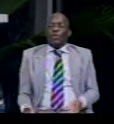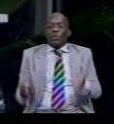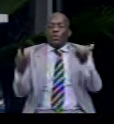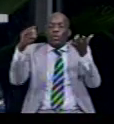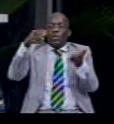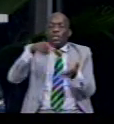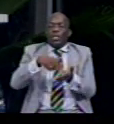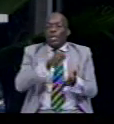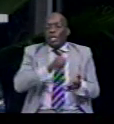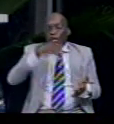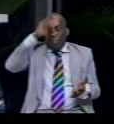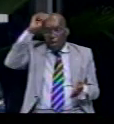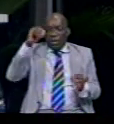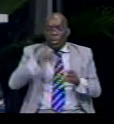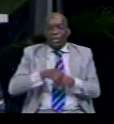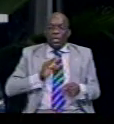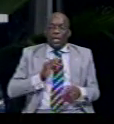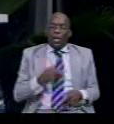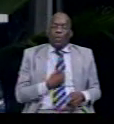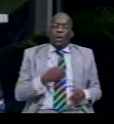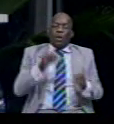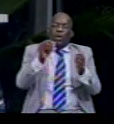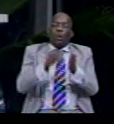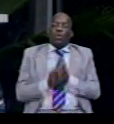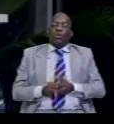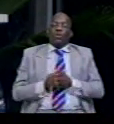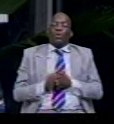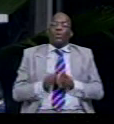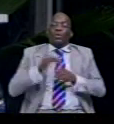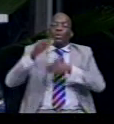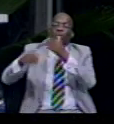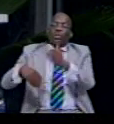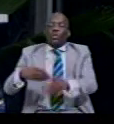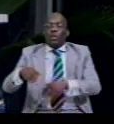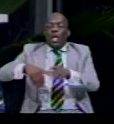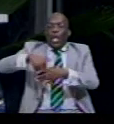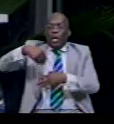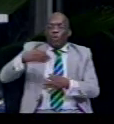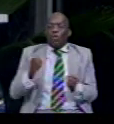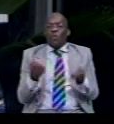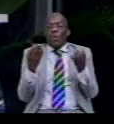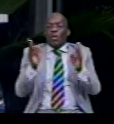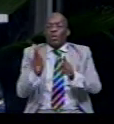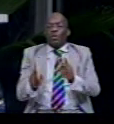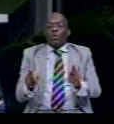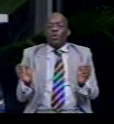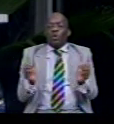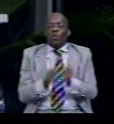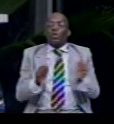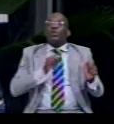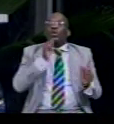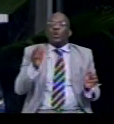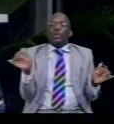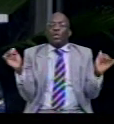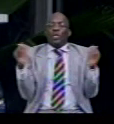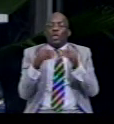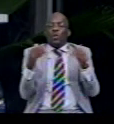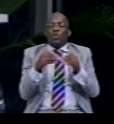generation out of the sea of humanity with an uncommon ministry, a man with